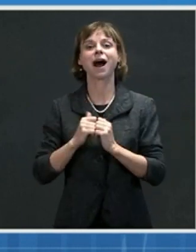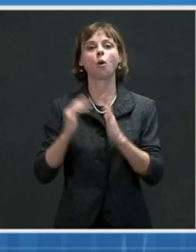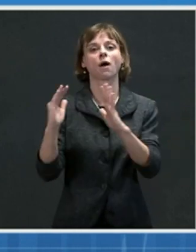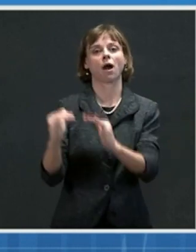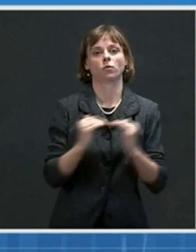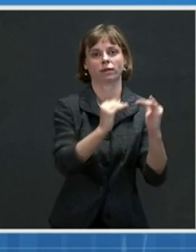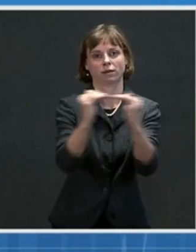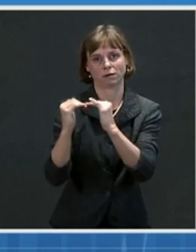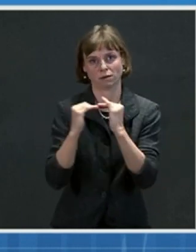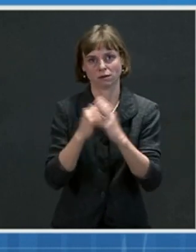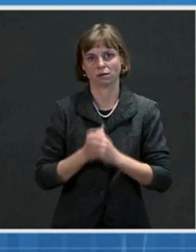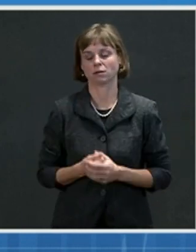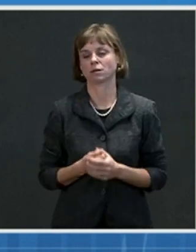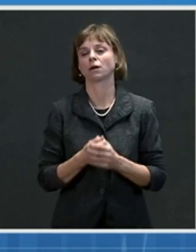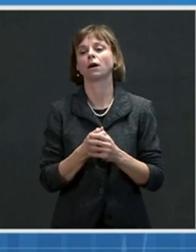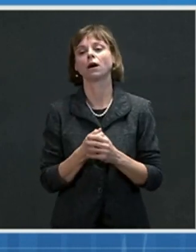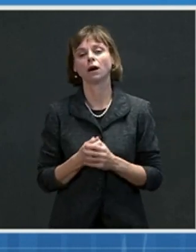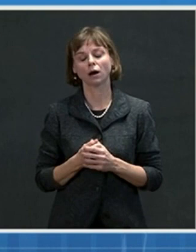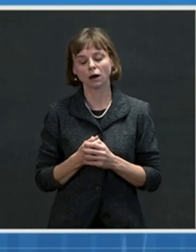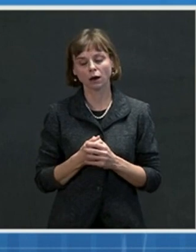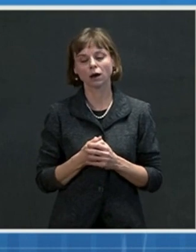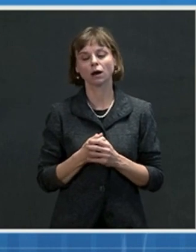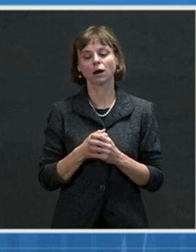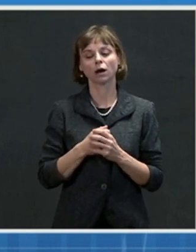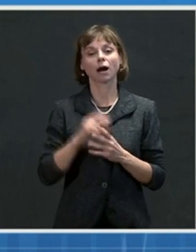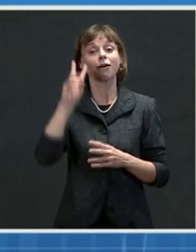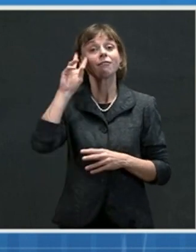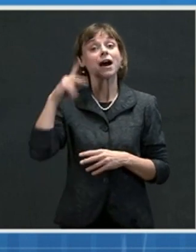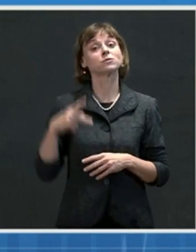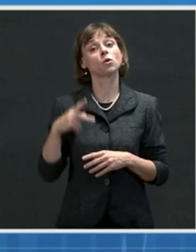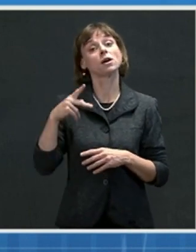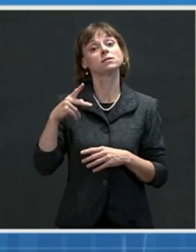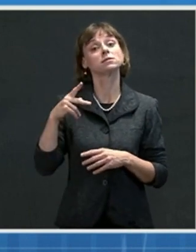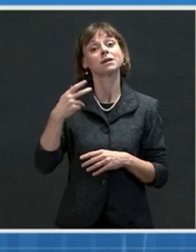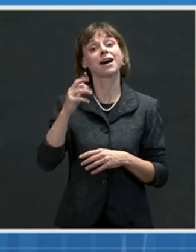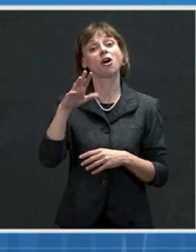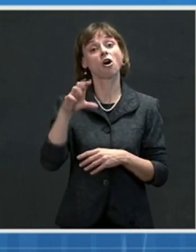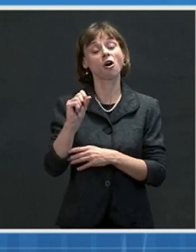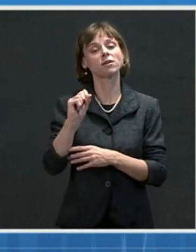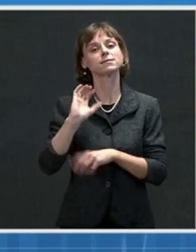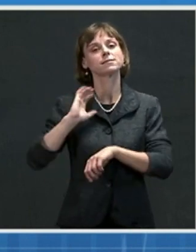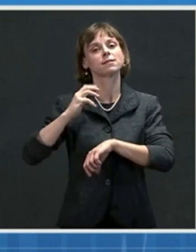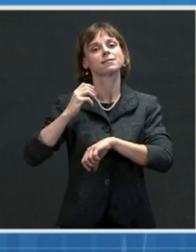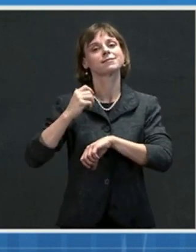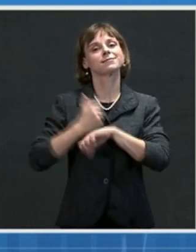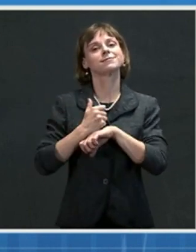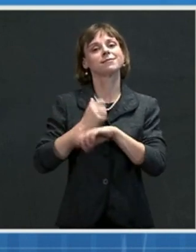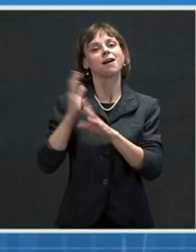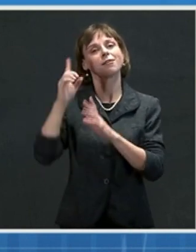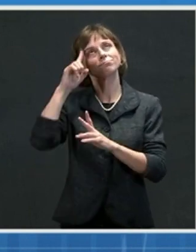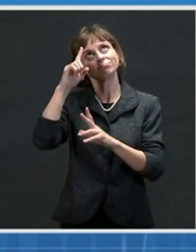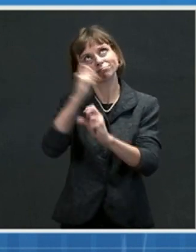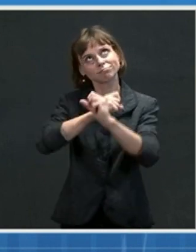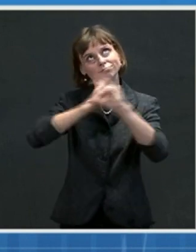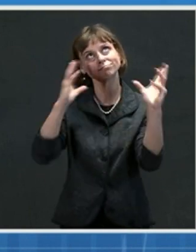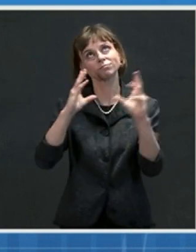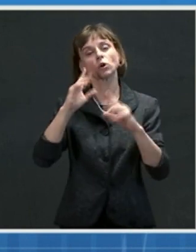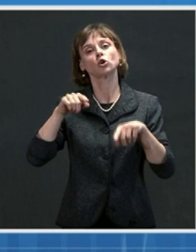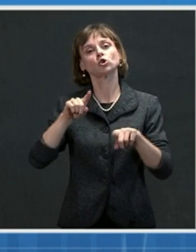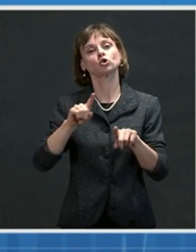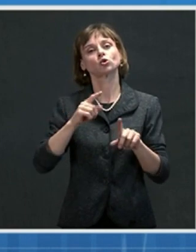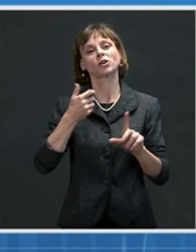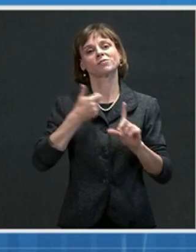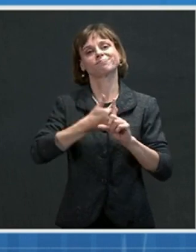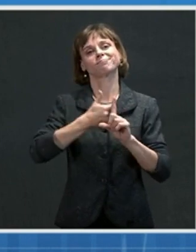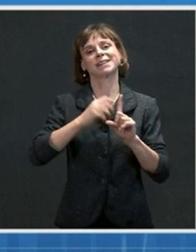Vice President Harris set a blueprint for how to advise this commitment during her time in the Senate. And President Biden not only agreed with the necessity of